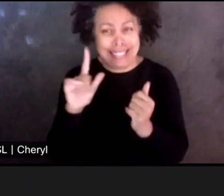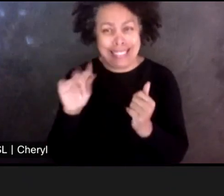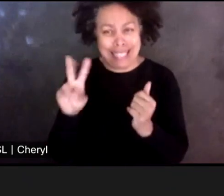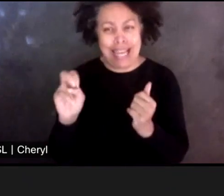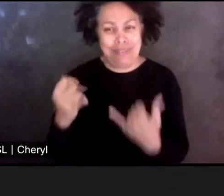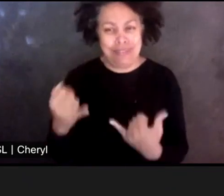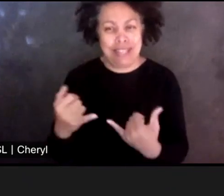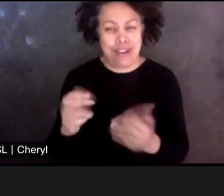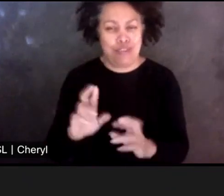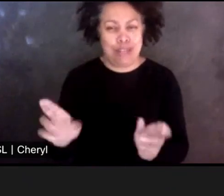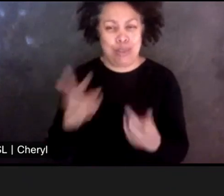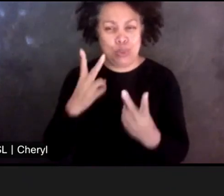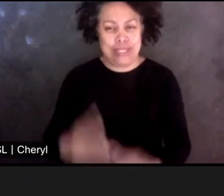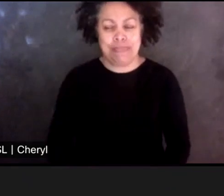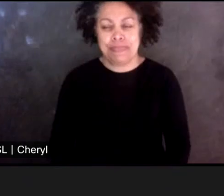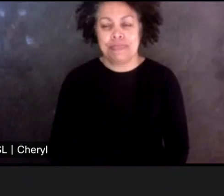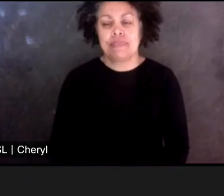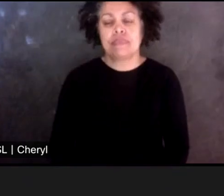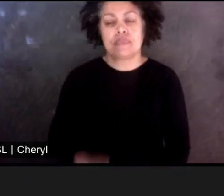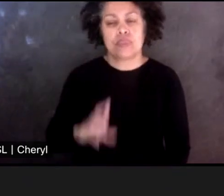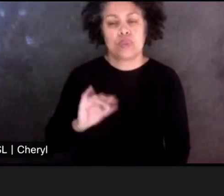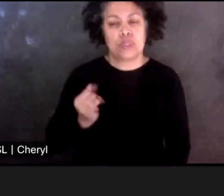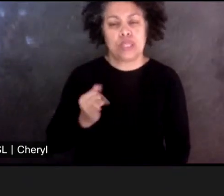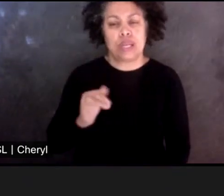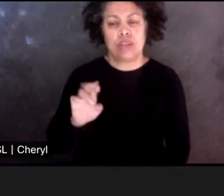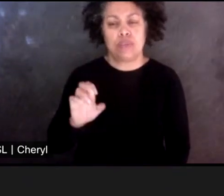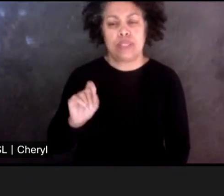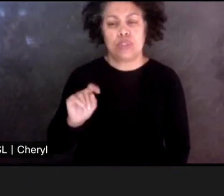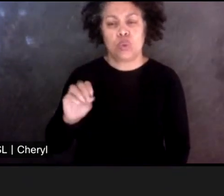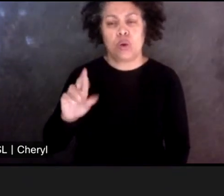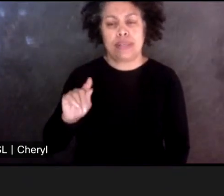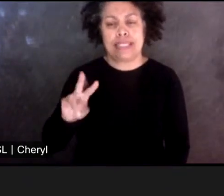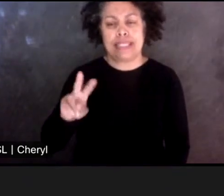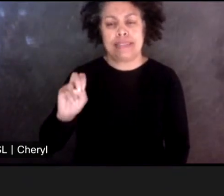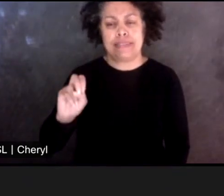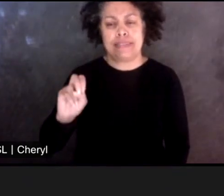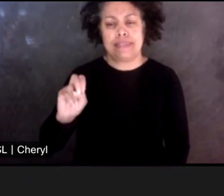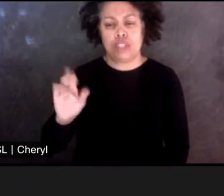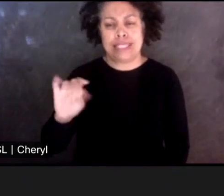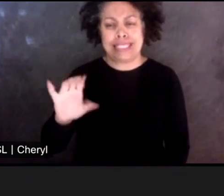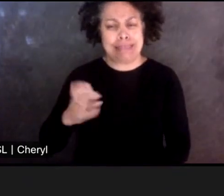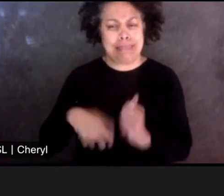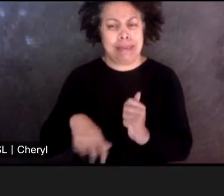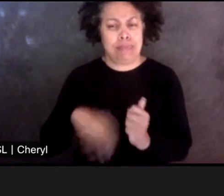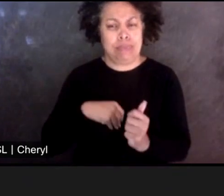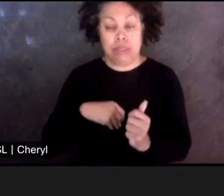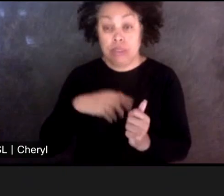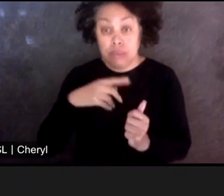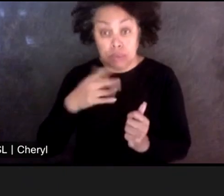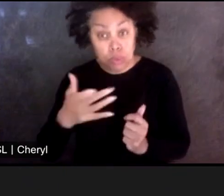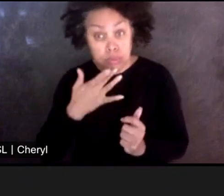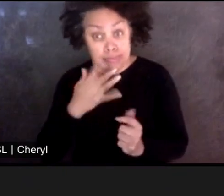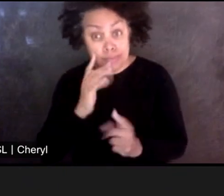I see a comment, restorative justice is hard to swallow. Would you like to say more about